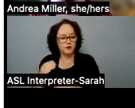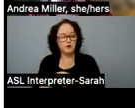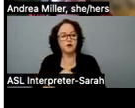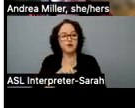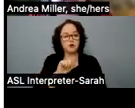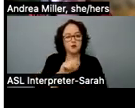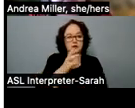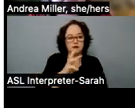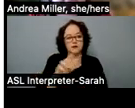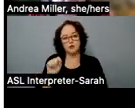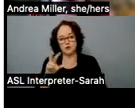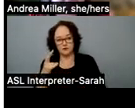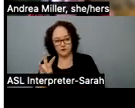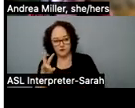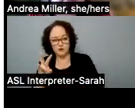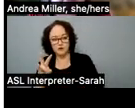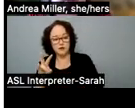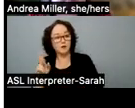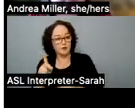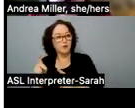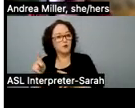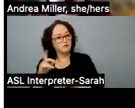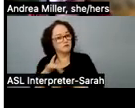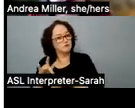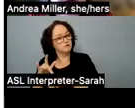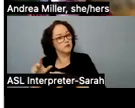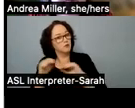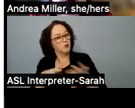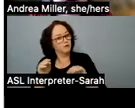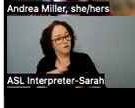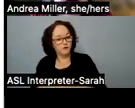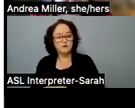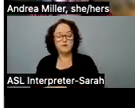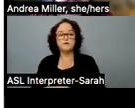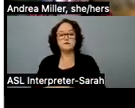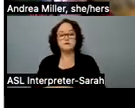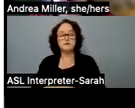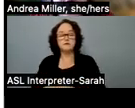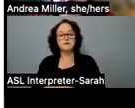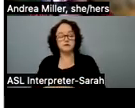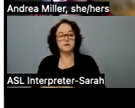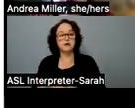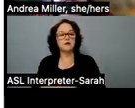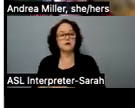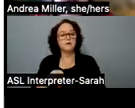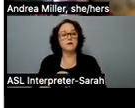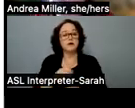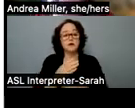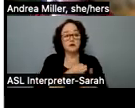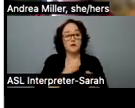2017 for occupancy. The 12 that are behind the shelter opened up in February, and then the other 12, which are